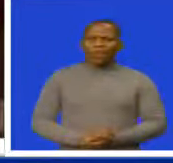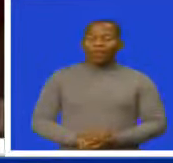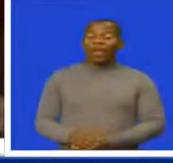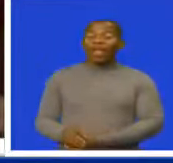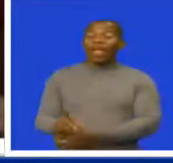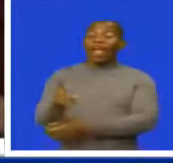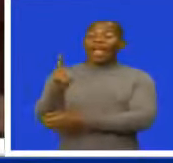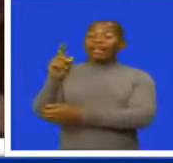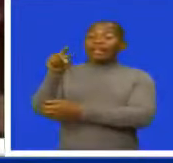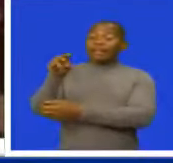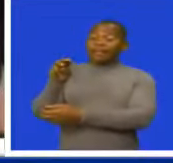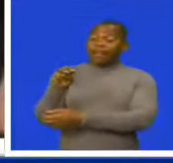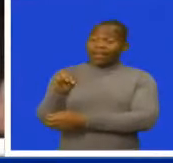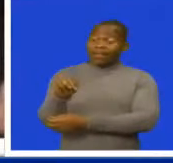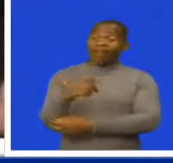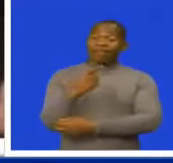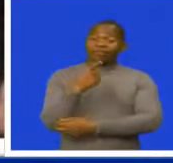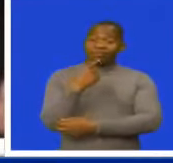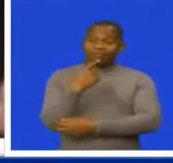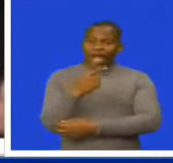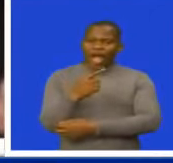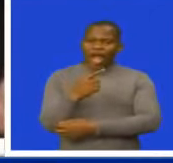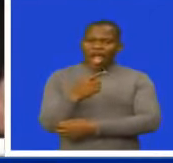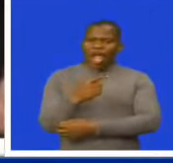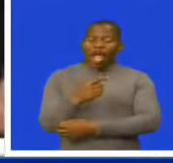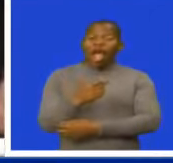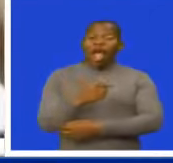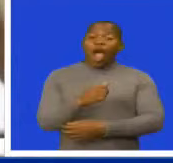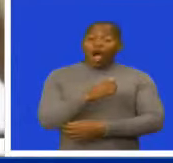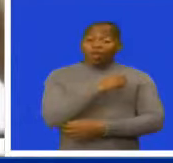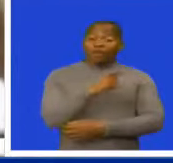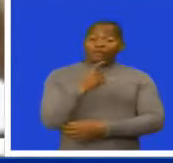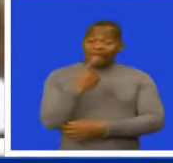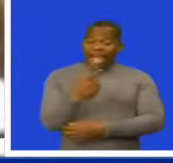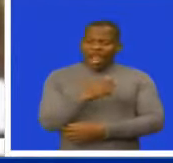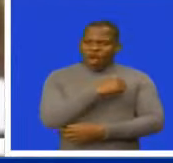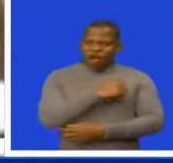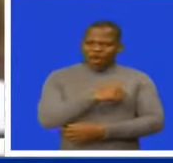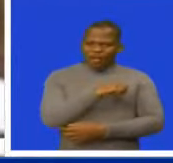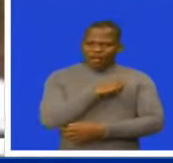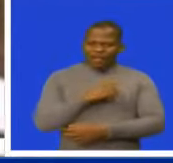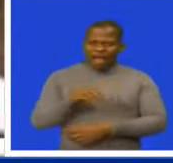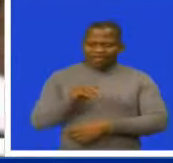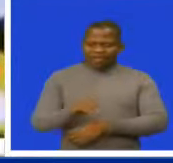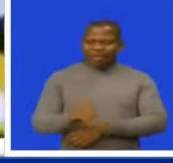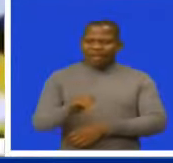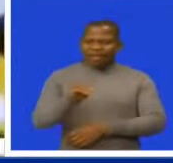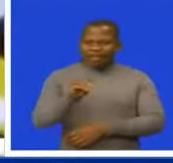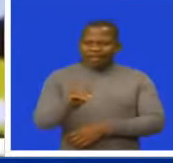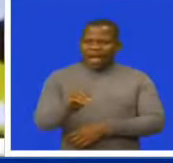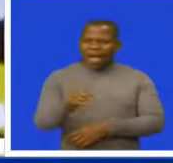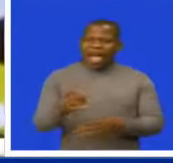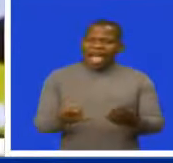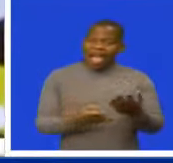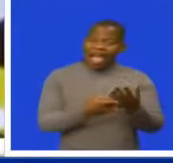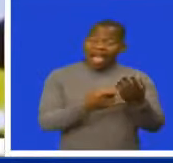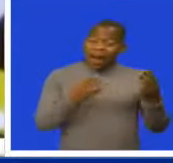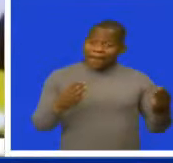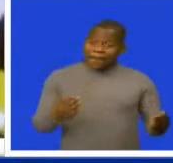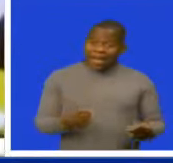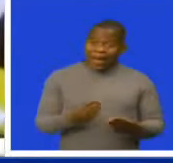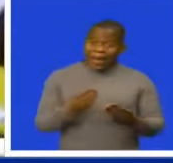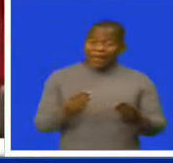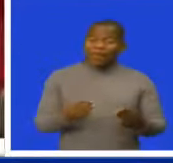Lipini landvunankululithi kuba khona ngalokuphelele nasedvudane kwelusito lwetempilo lebantfu labaphila neligciwane